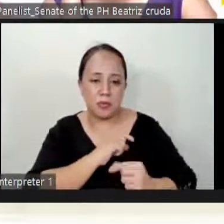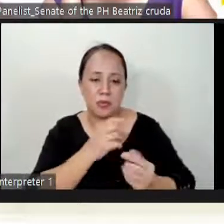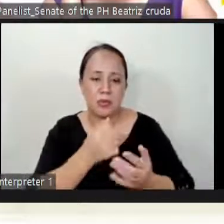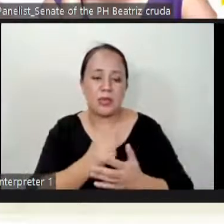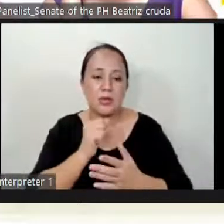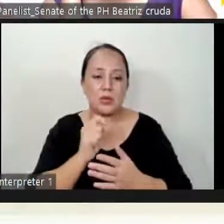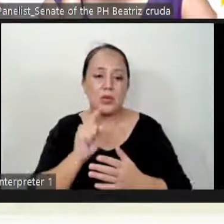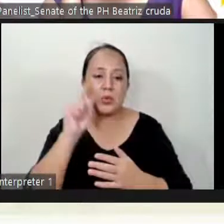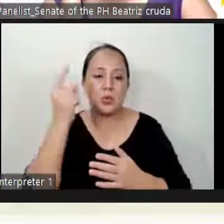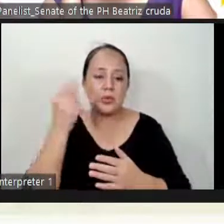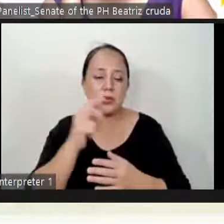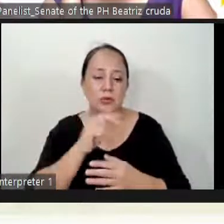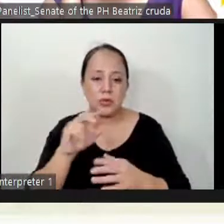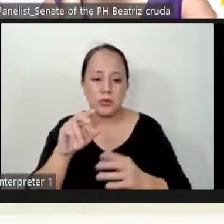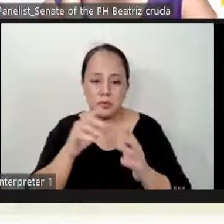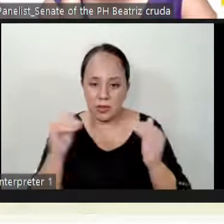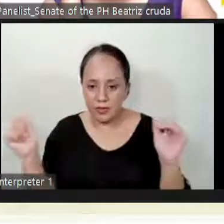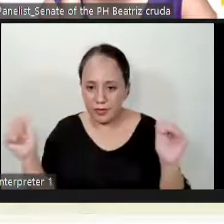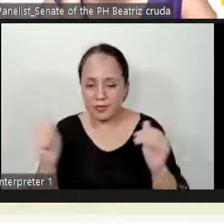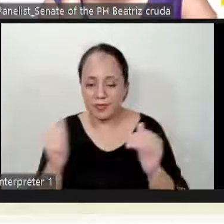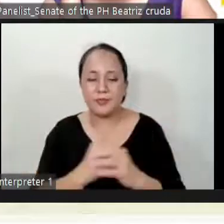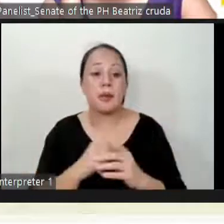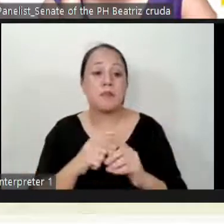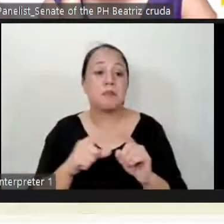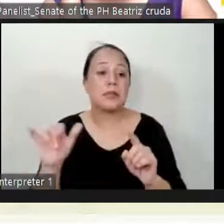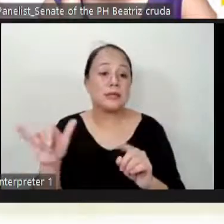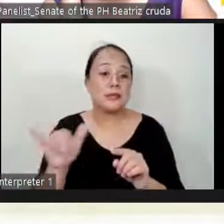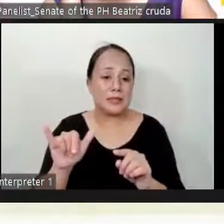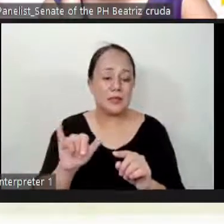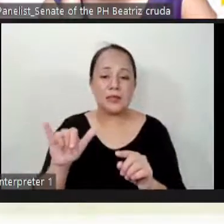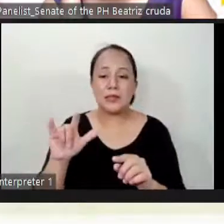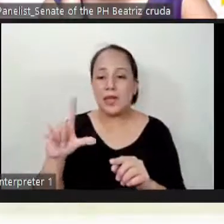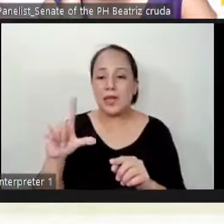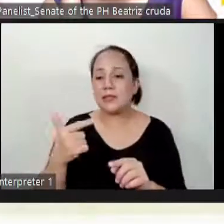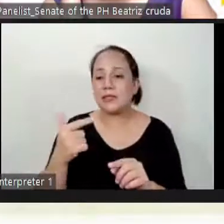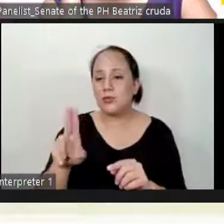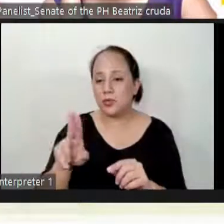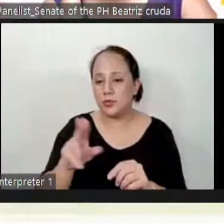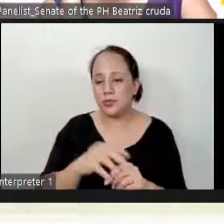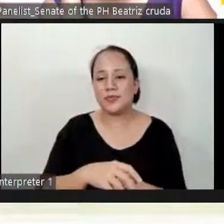not only at the national level, but also at the local level.